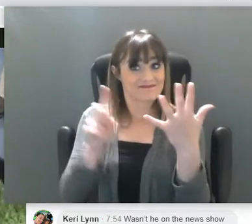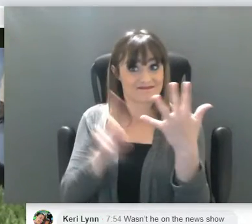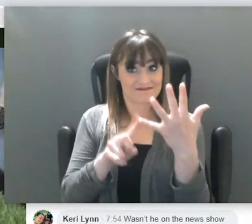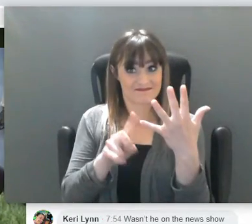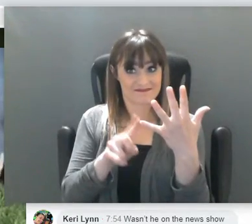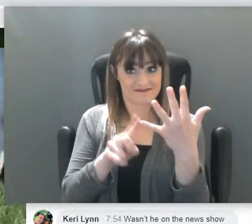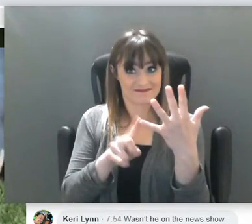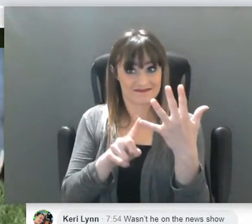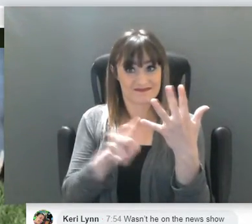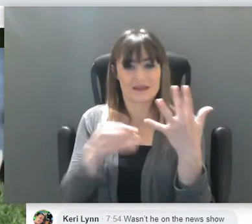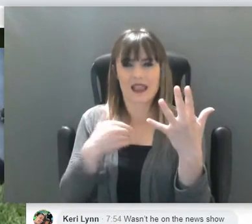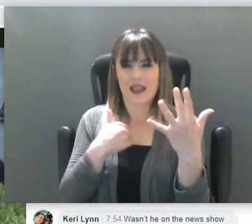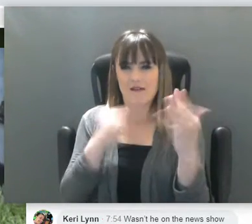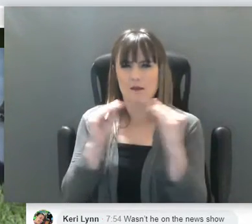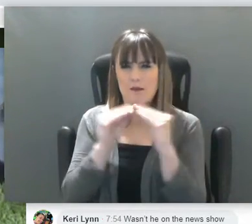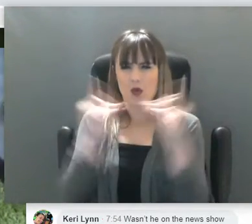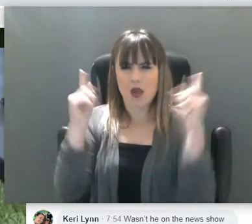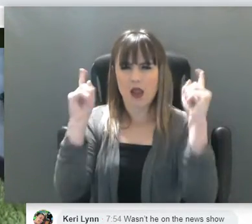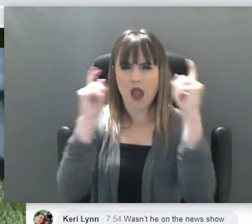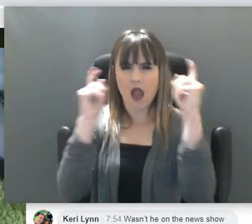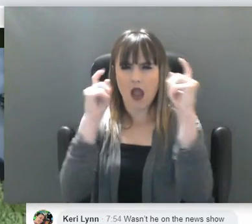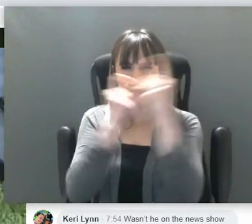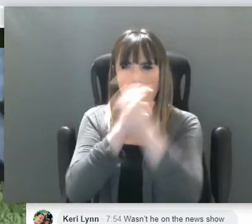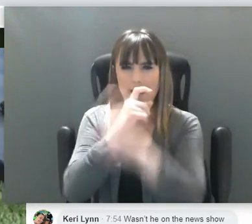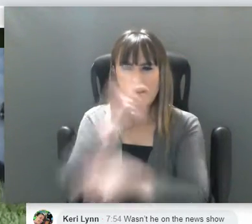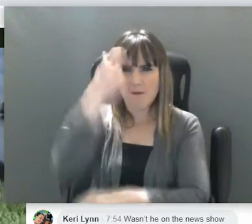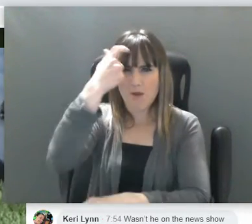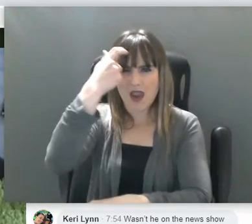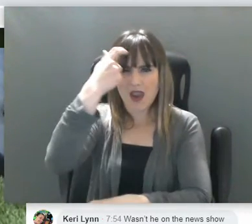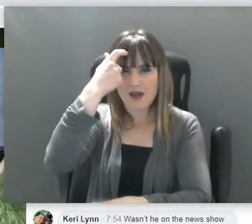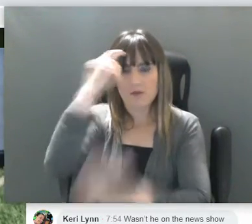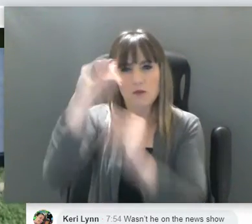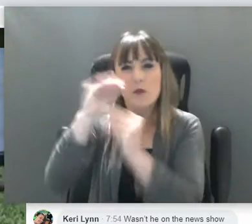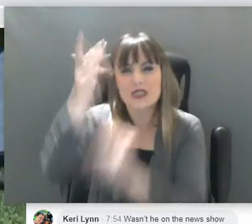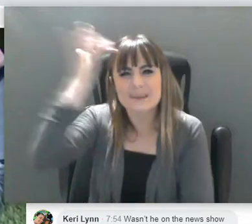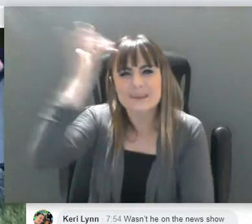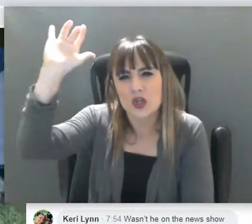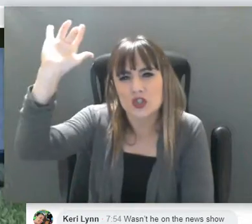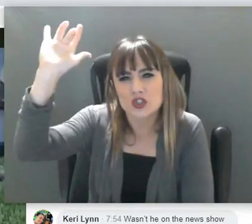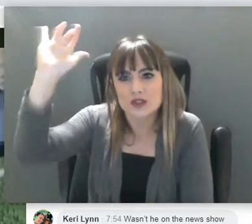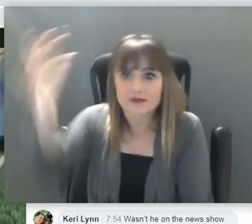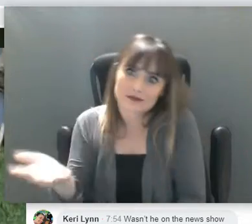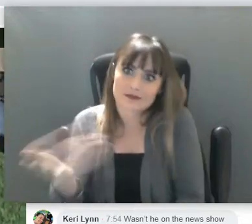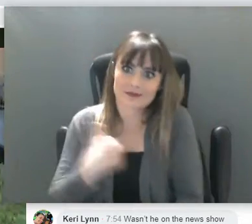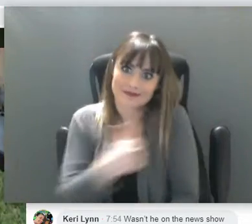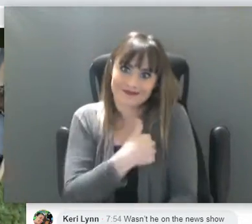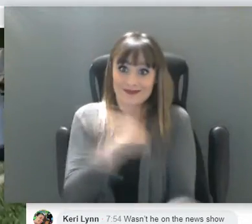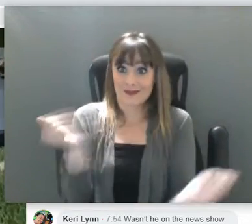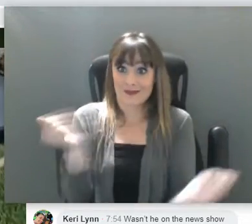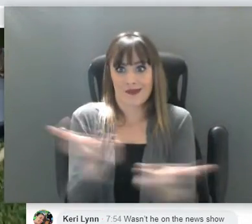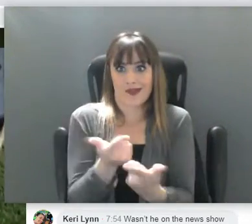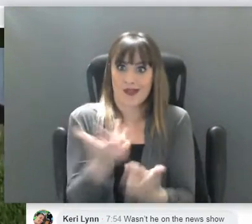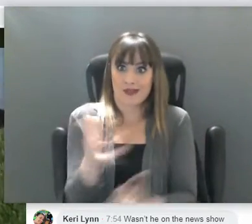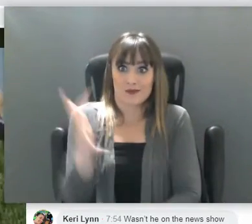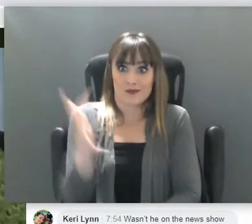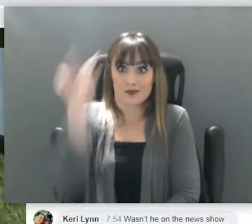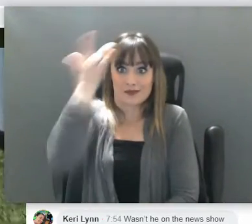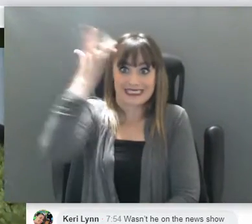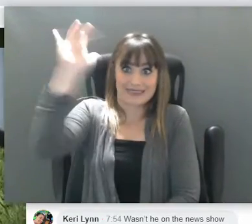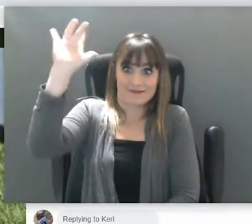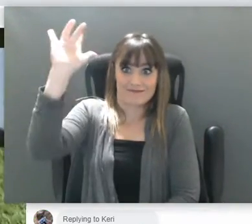more complex brains than any other group of animals. So, you know, we're all pretty smart here. As are the rest of we the